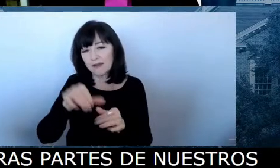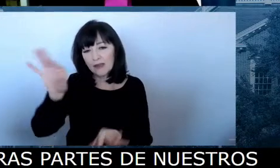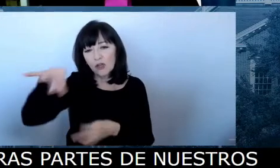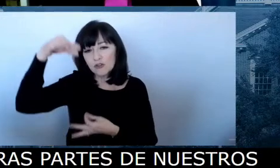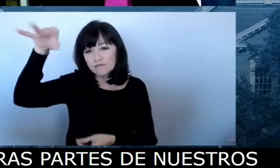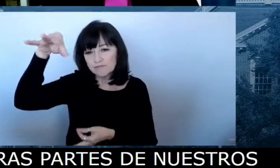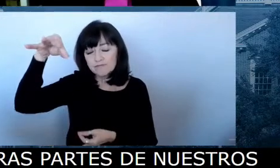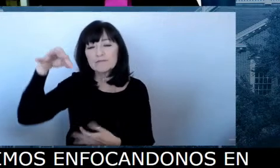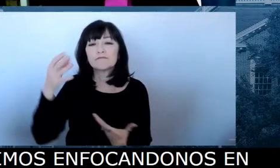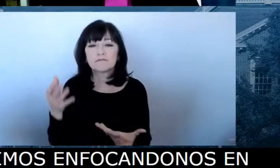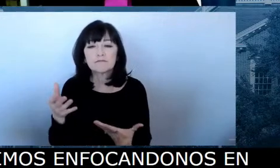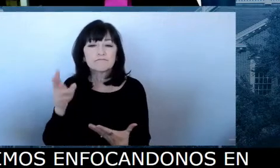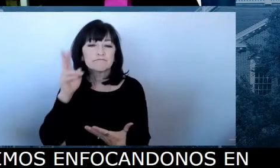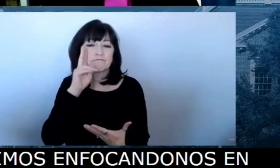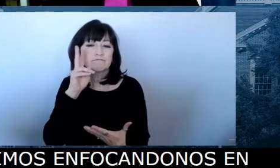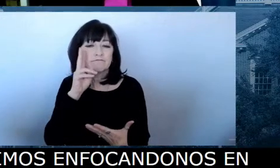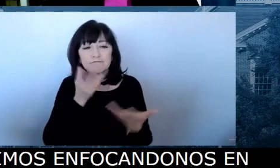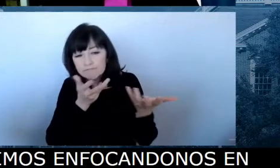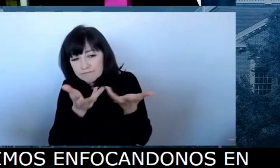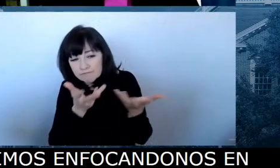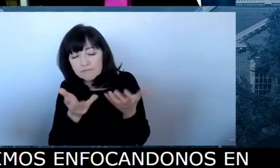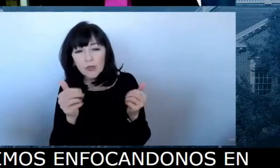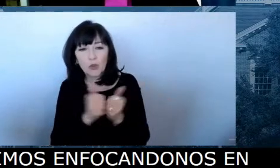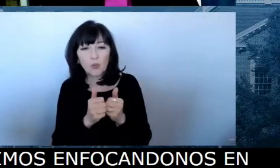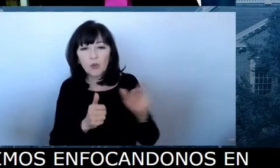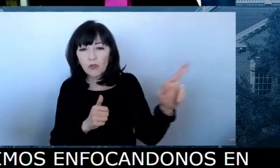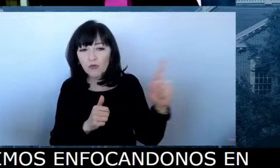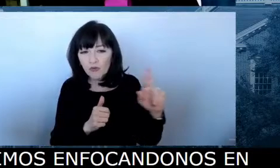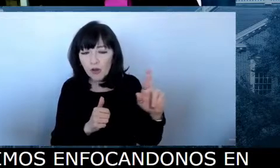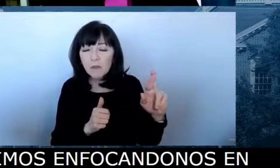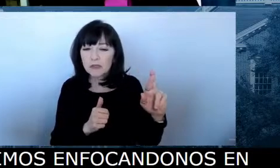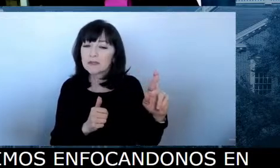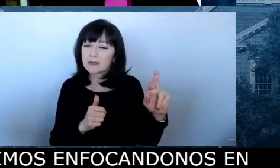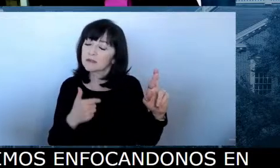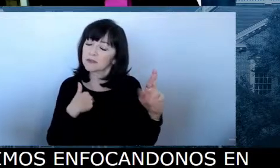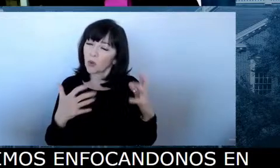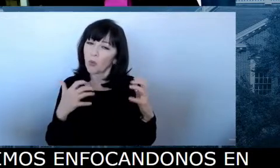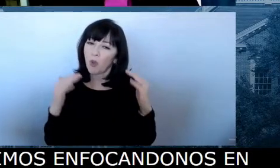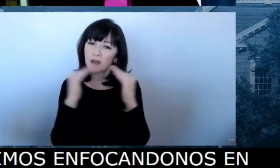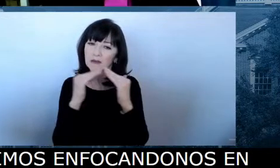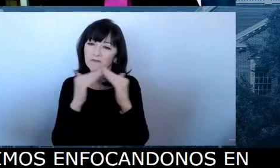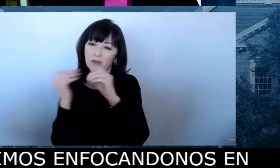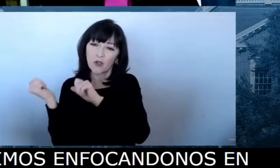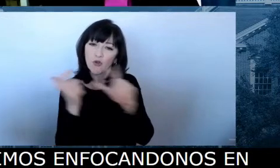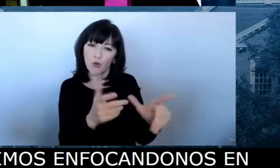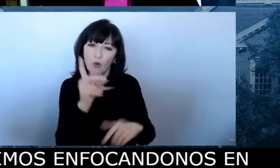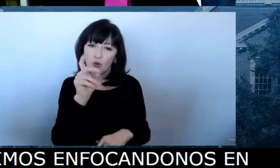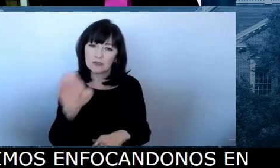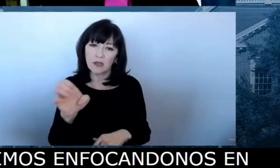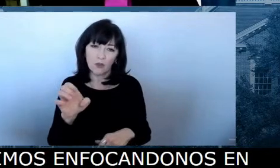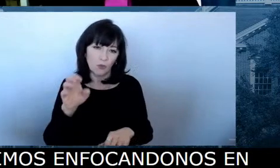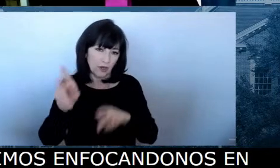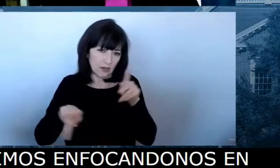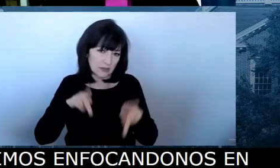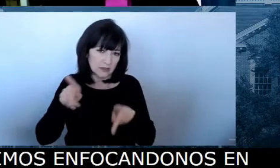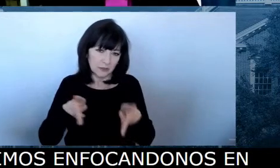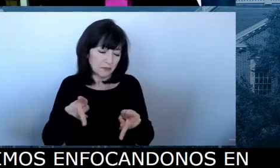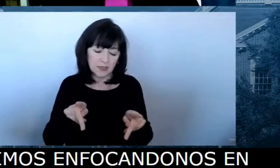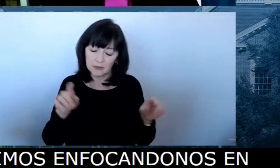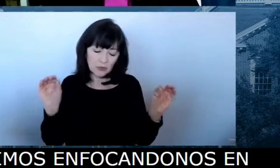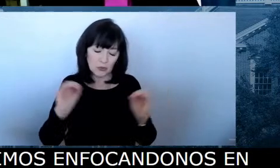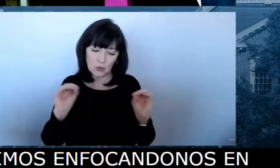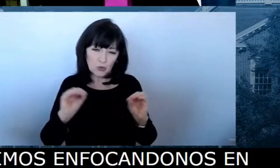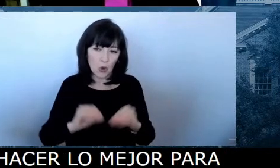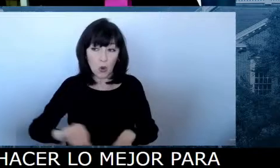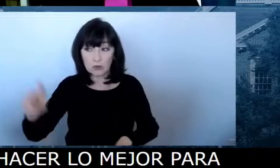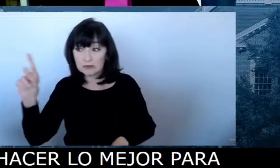to do the best for all Delawareans. We don't, when it comes to COVID, there's no D's or R's or I's.